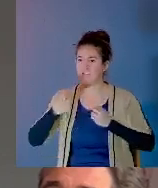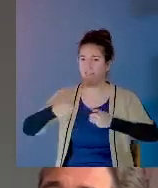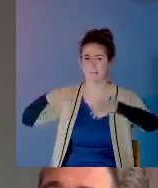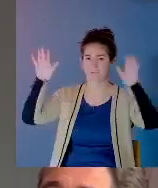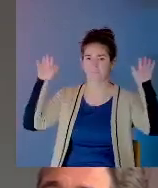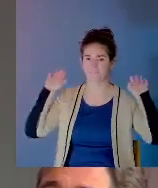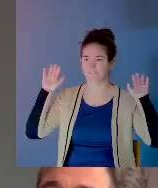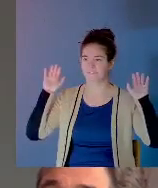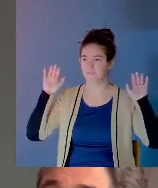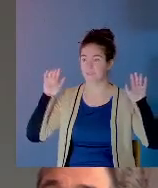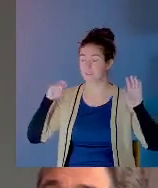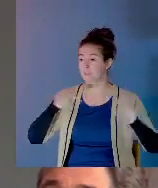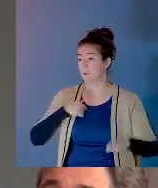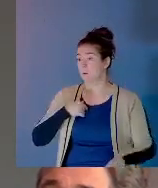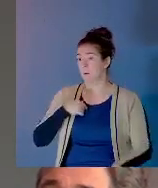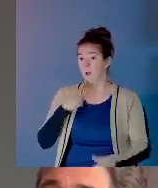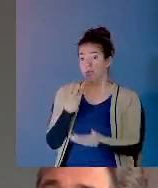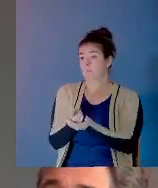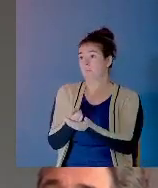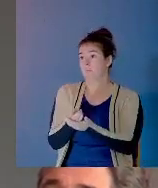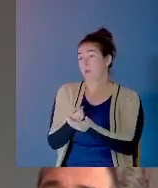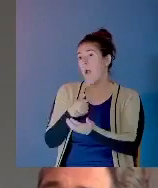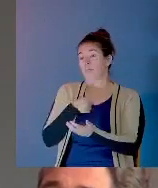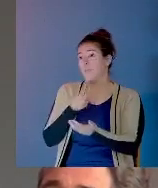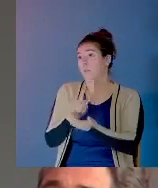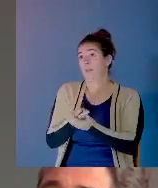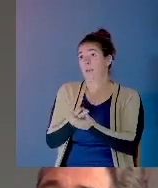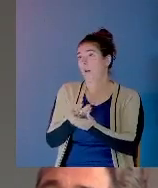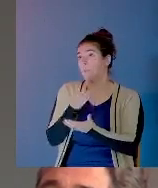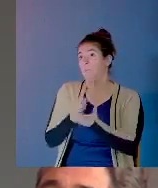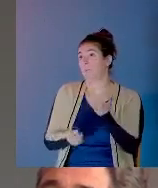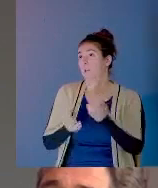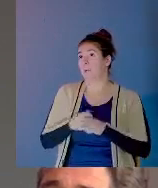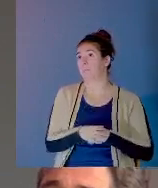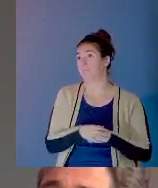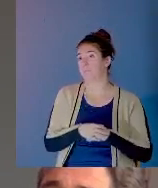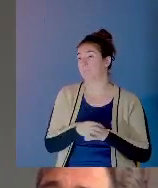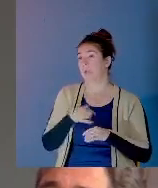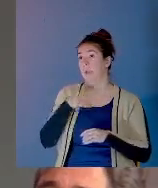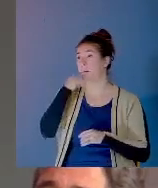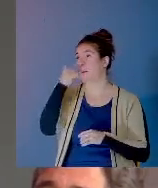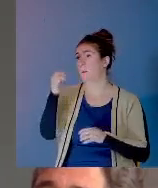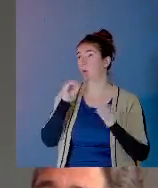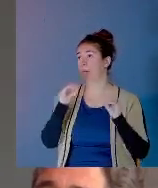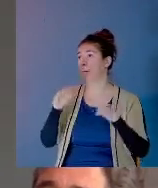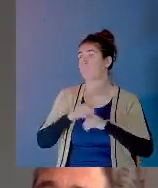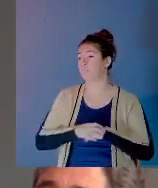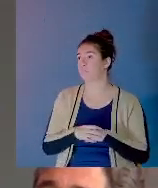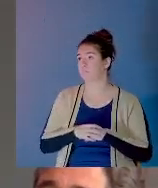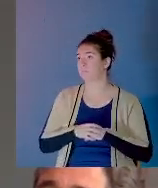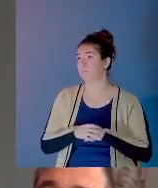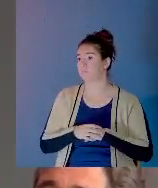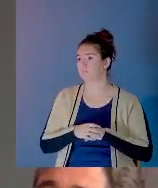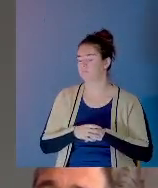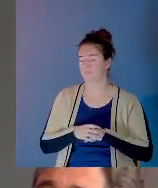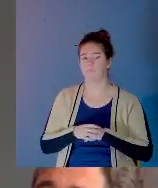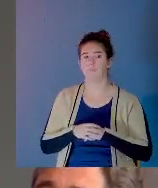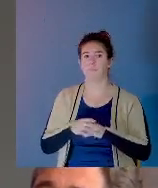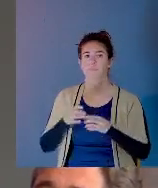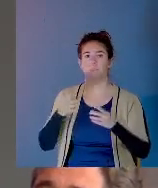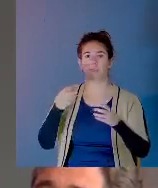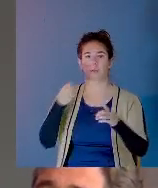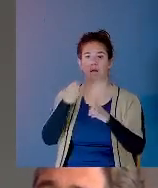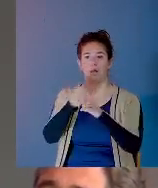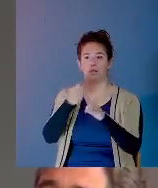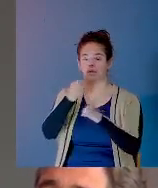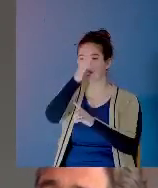and die. And I'm serious about that. I would not call anybody. And God sent just the right people by at